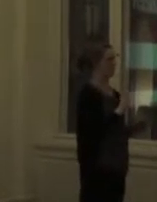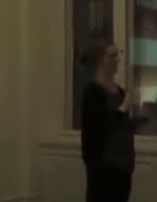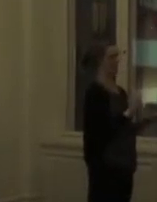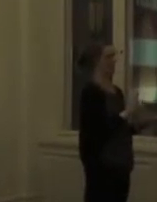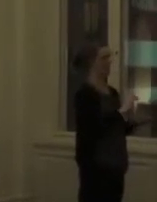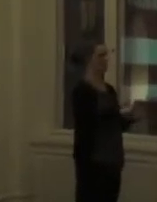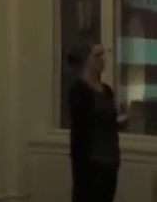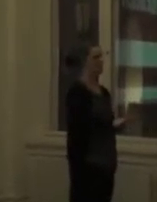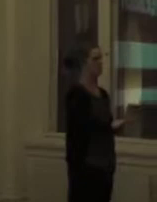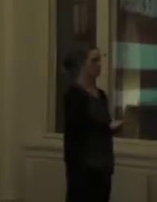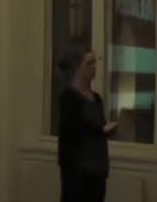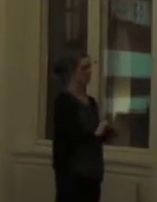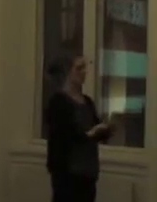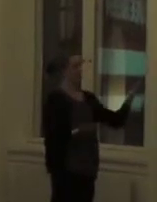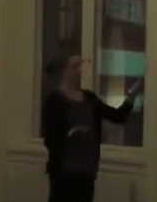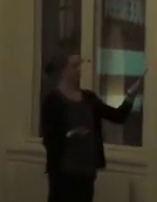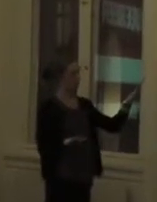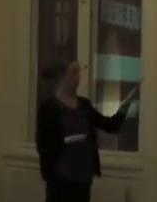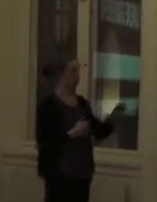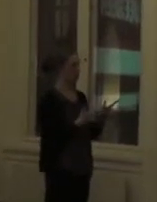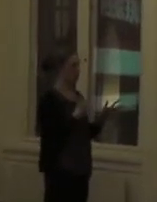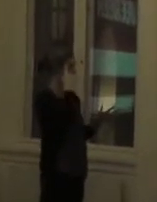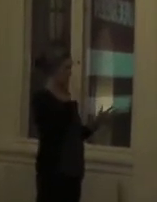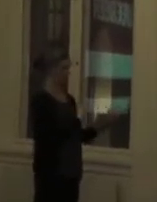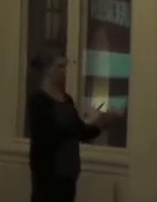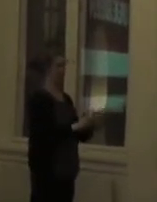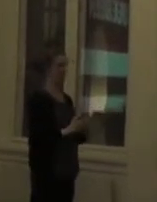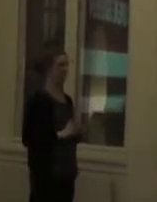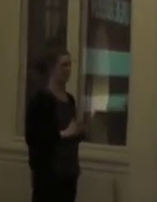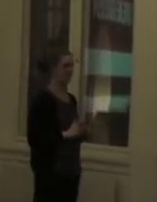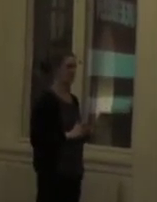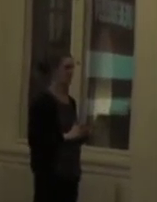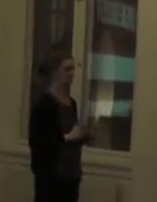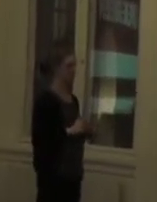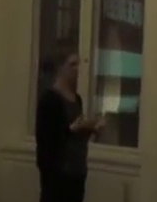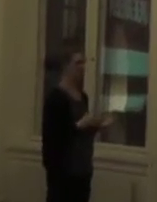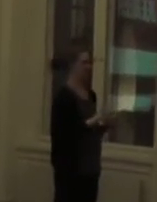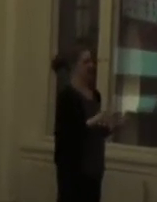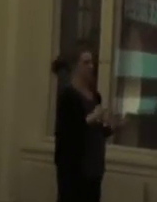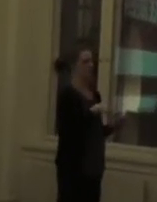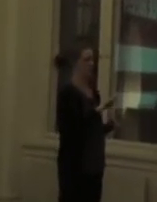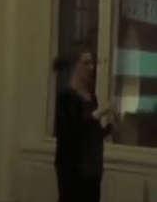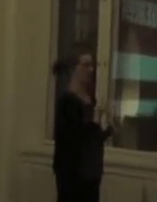city. Some of us don't even know each other. So we can't do more.